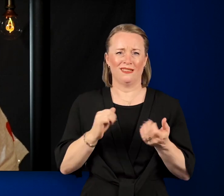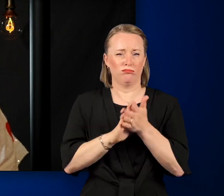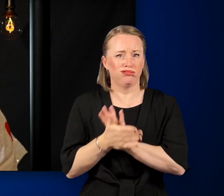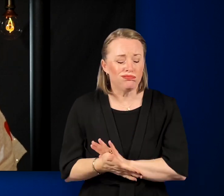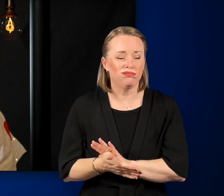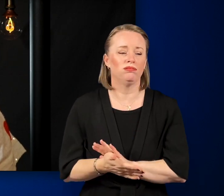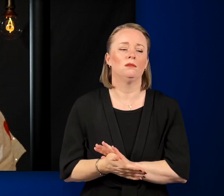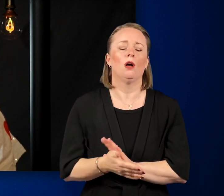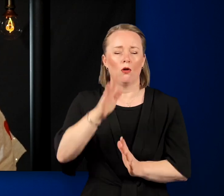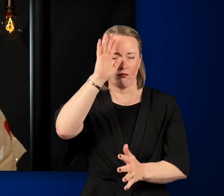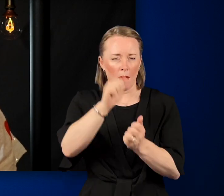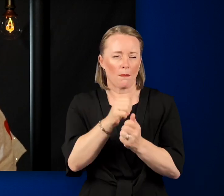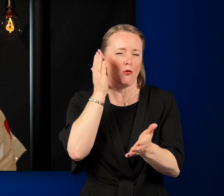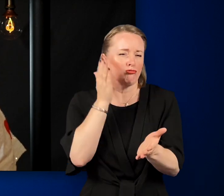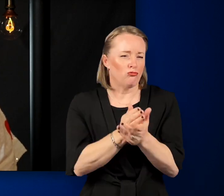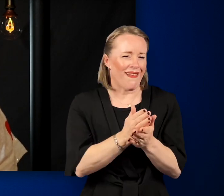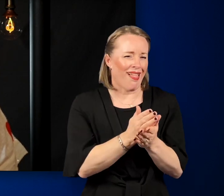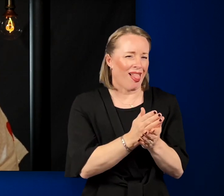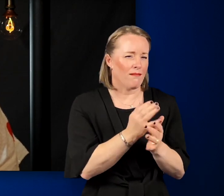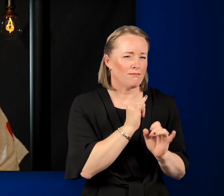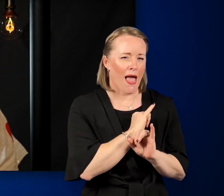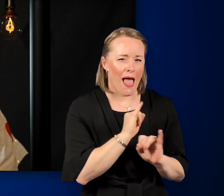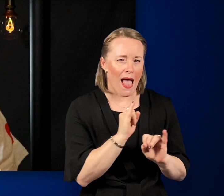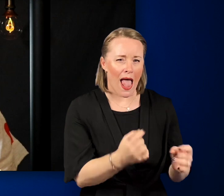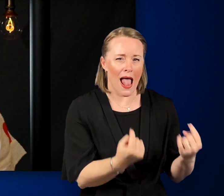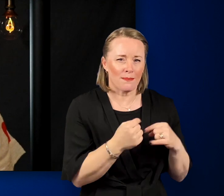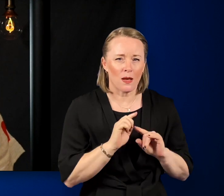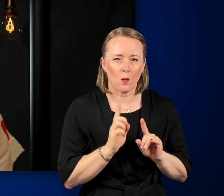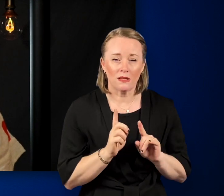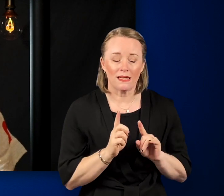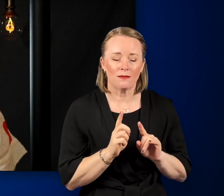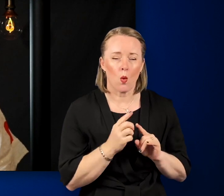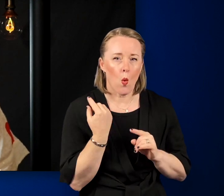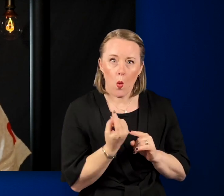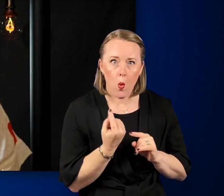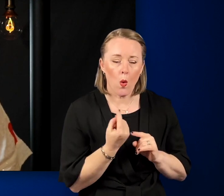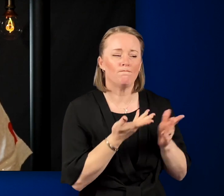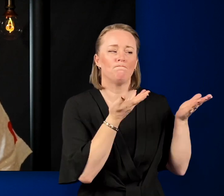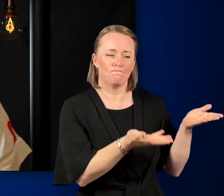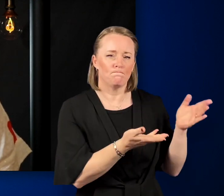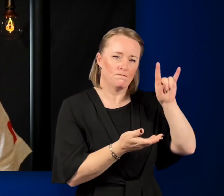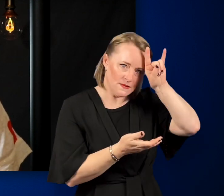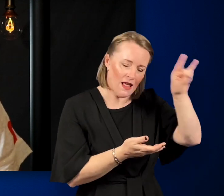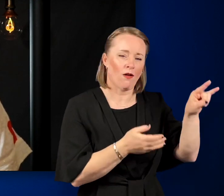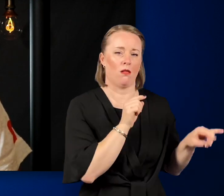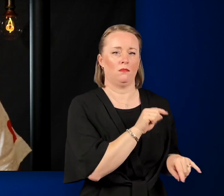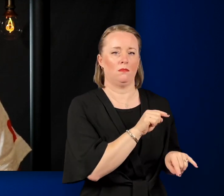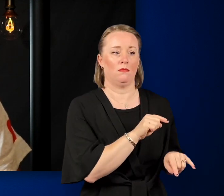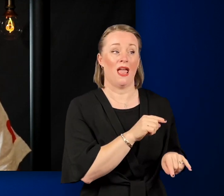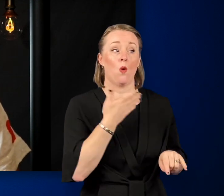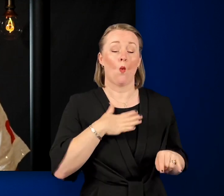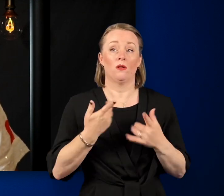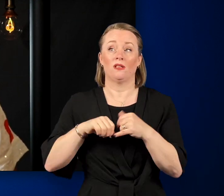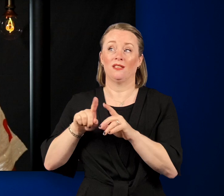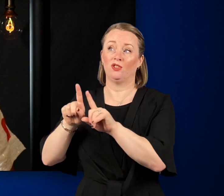who the real enemy is, and that that enemy is trying to draw us away from sitting at the table with God. He